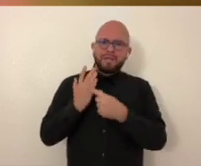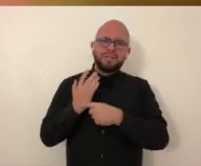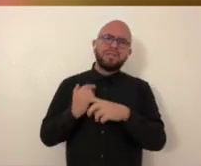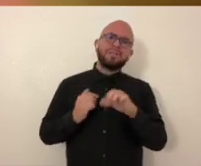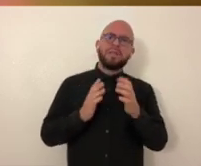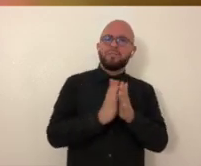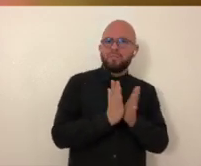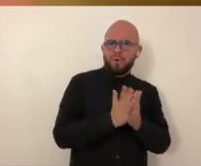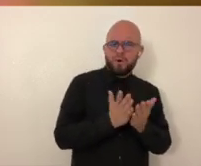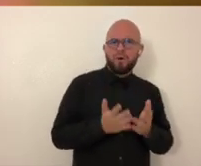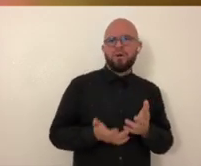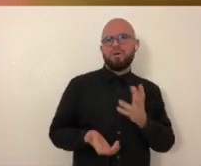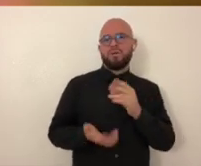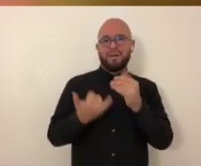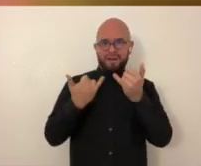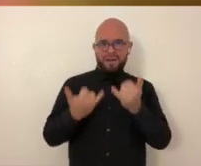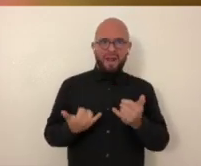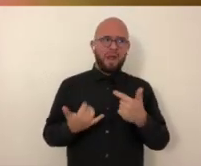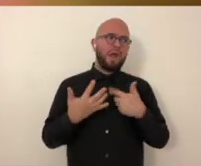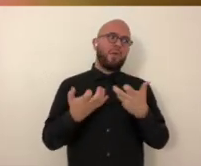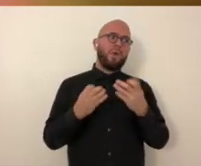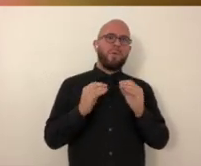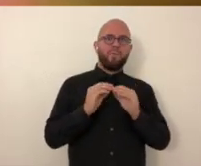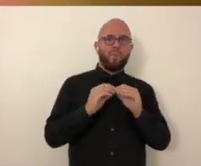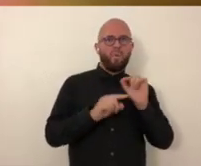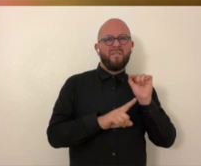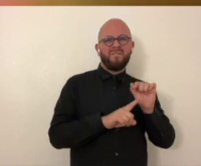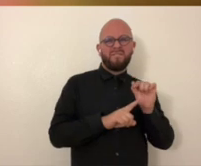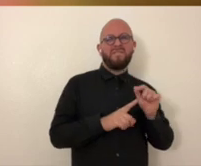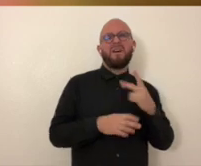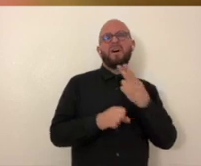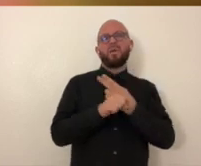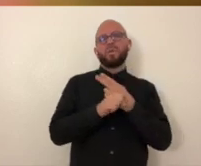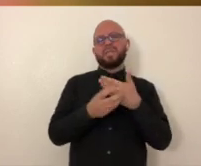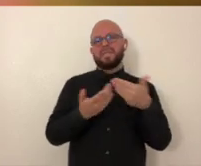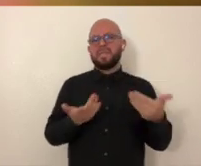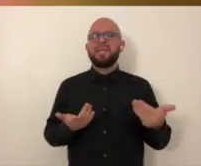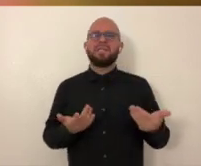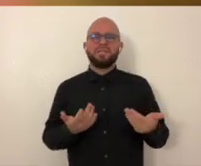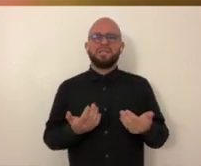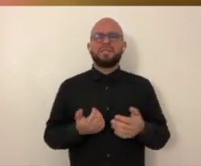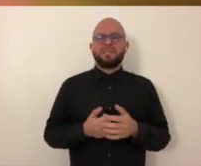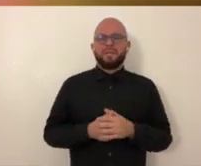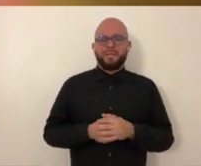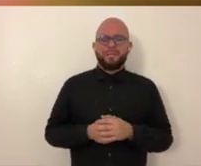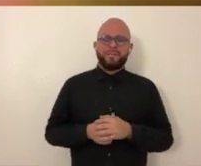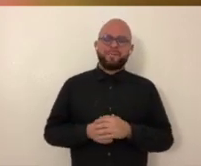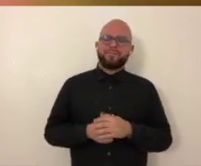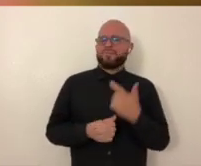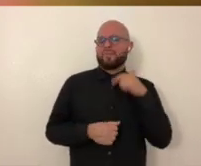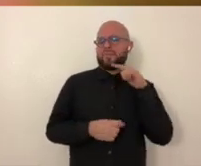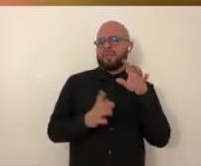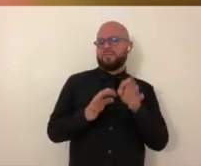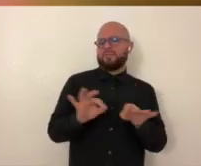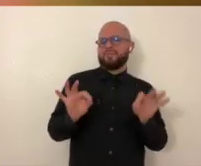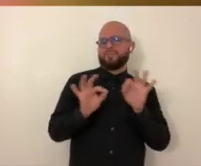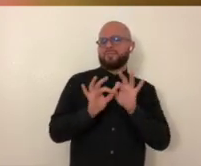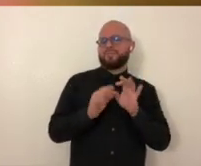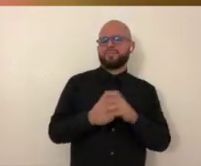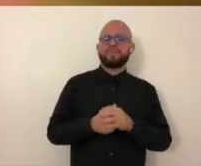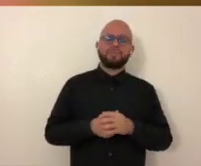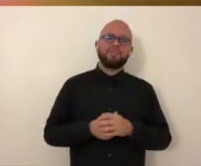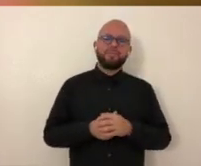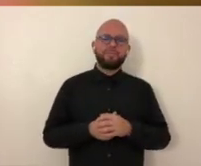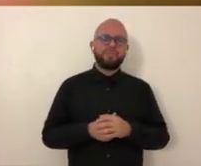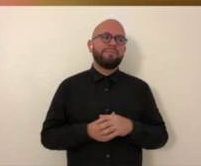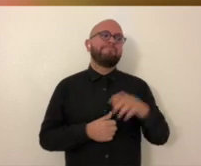materials or materials, especially with the magazines and the books. And now I want to do more of that using